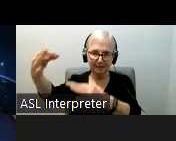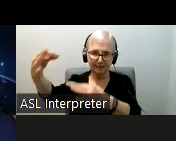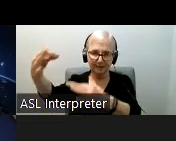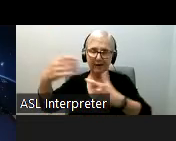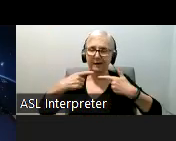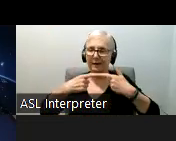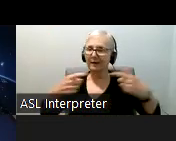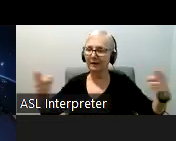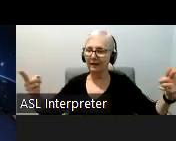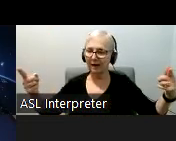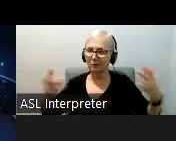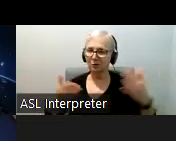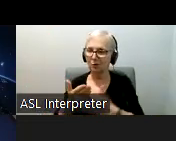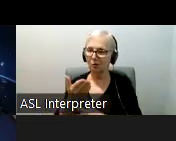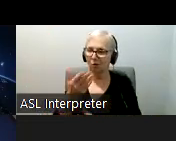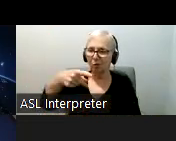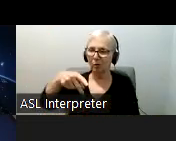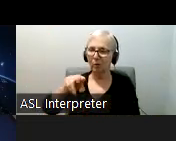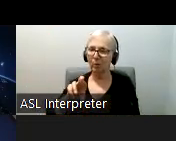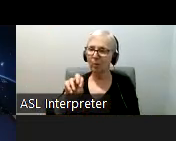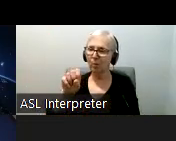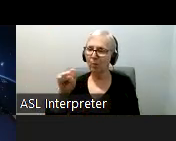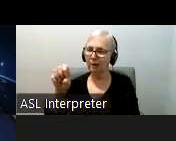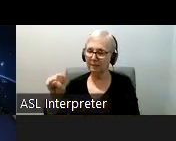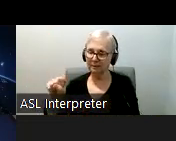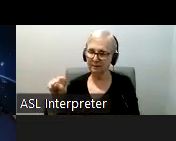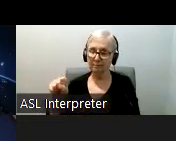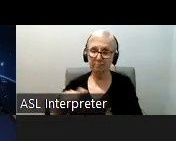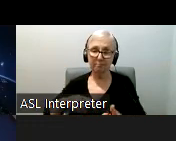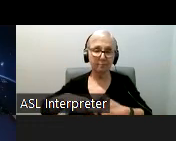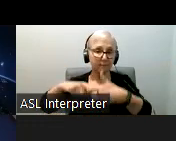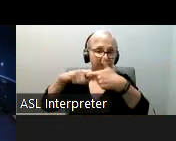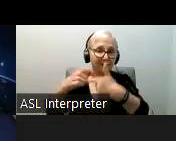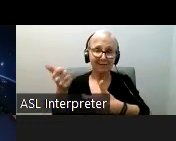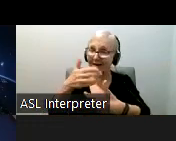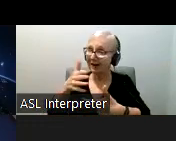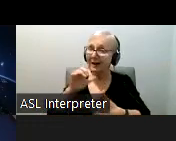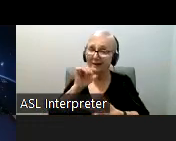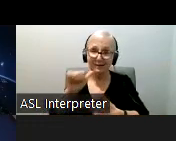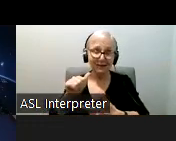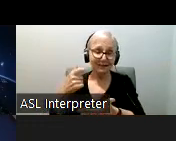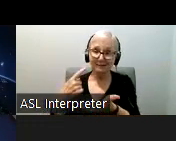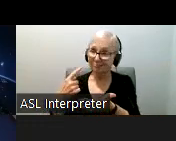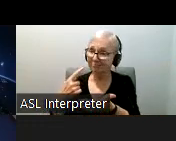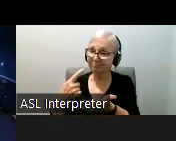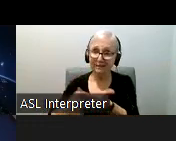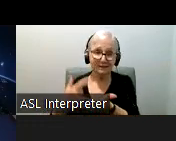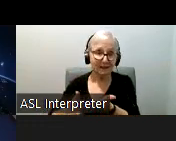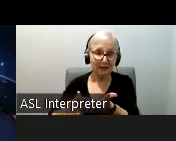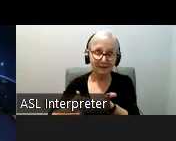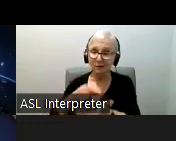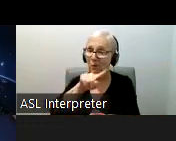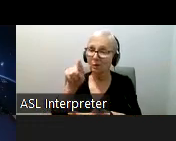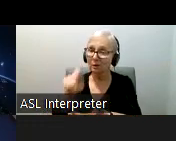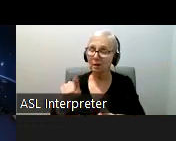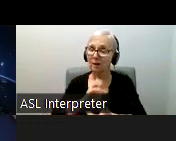announced through the press. So on that, I'm just going to pause. Anything I didn't cover or any questions anybody has? Commissioner,